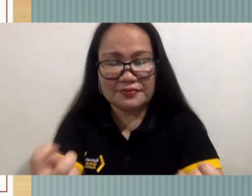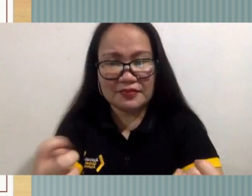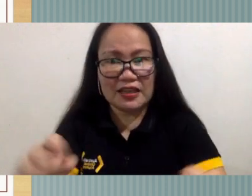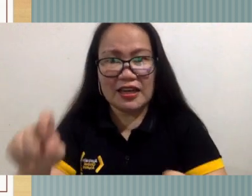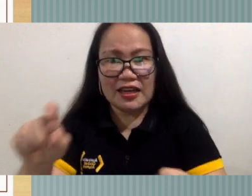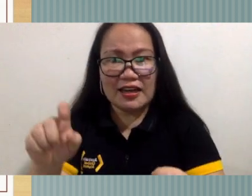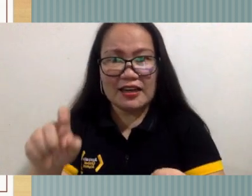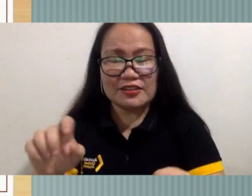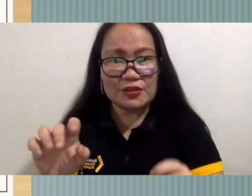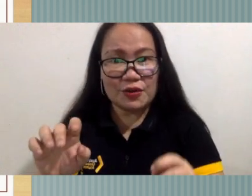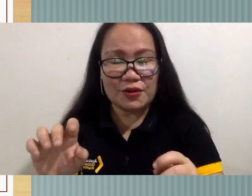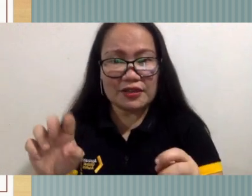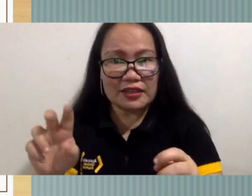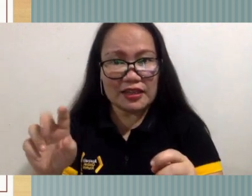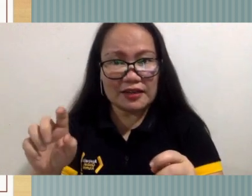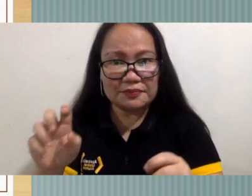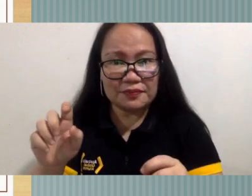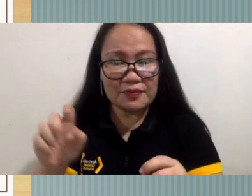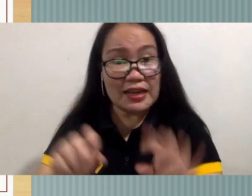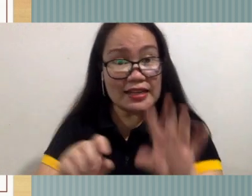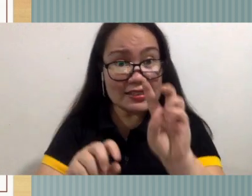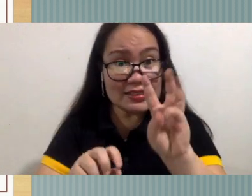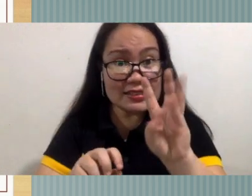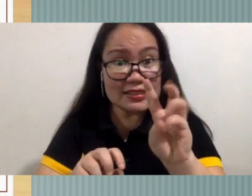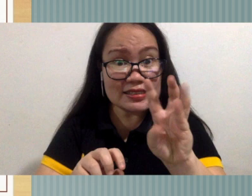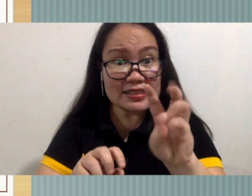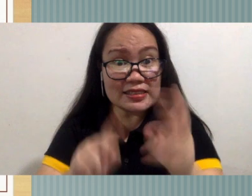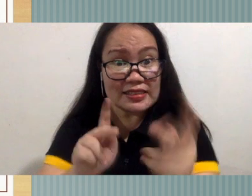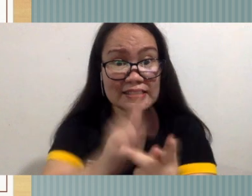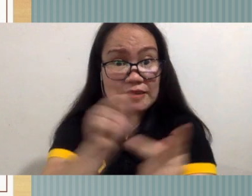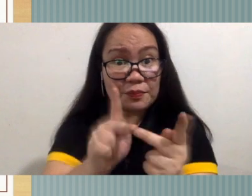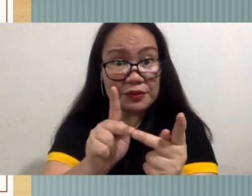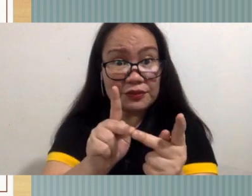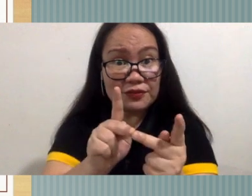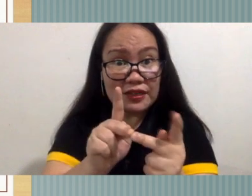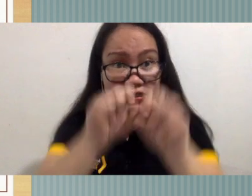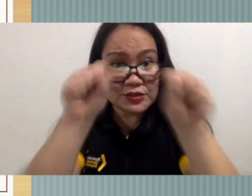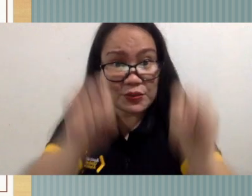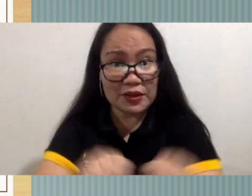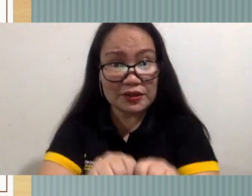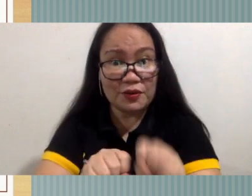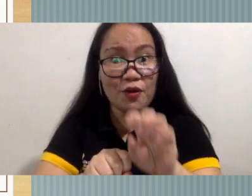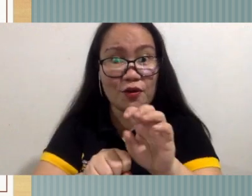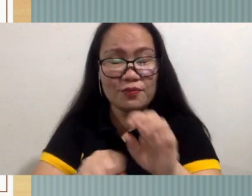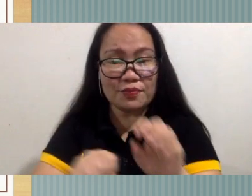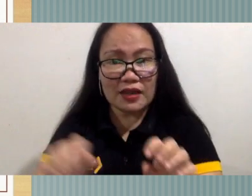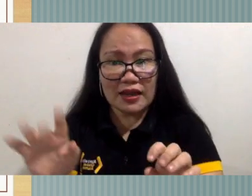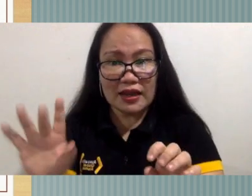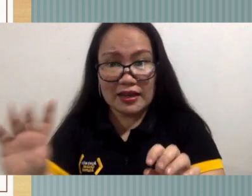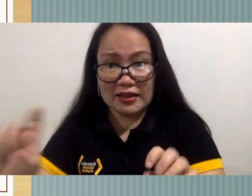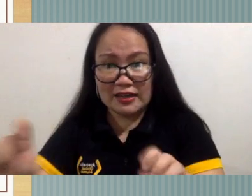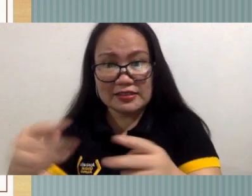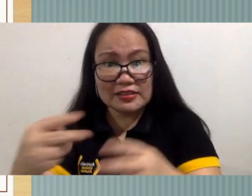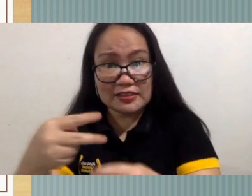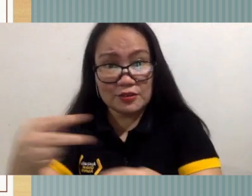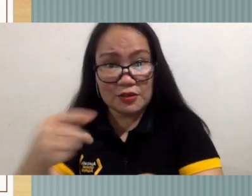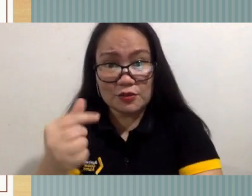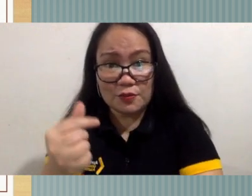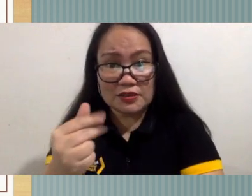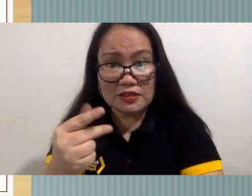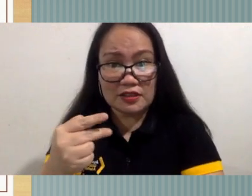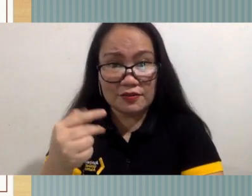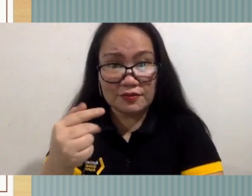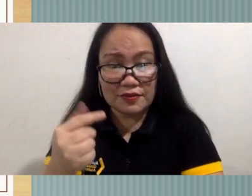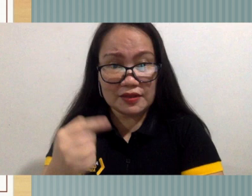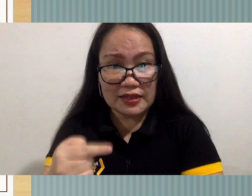5. So, get the square root of the perfect square. Since 16 ay perfect square, so x is equal